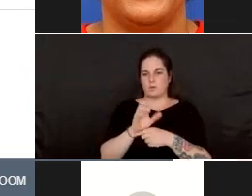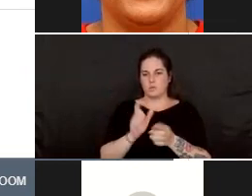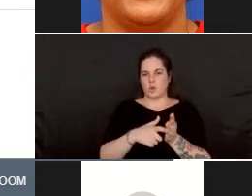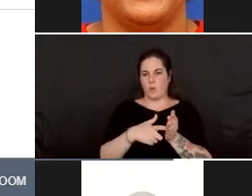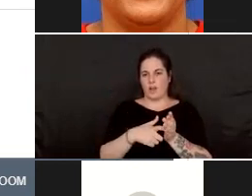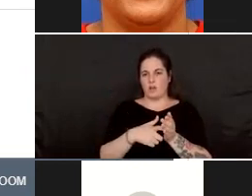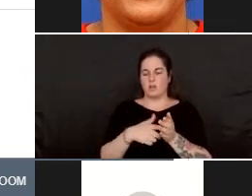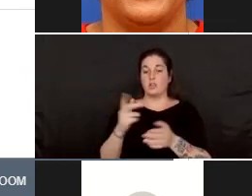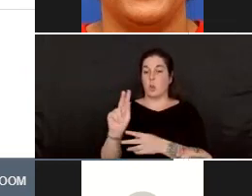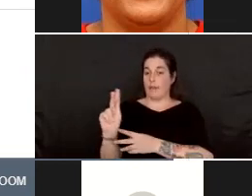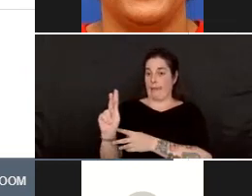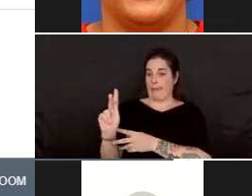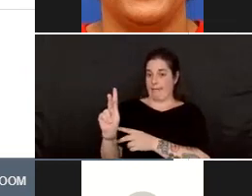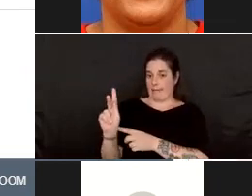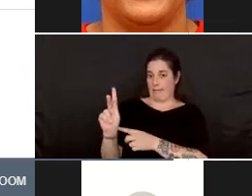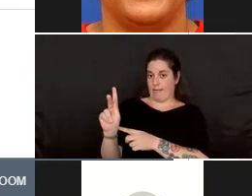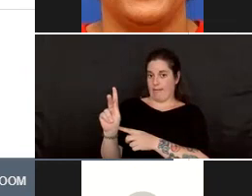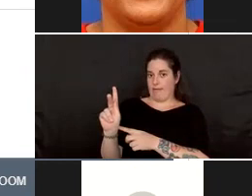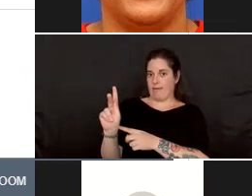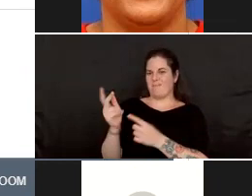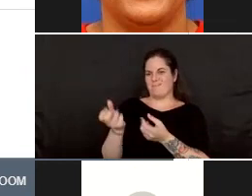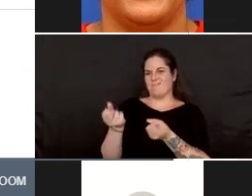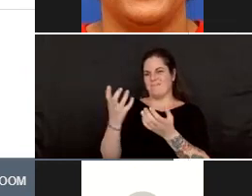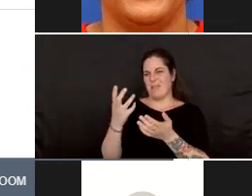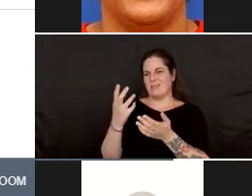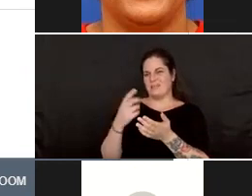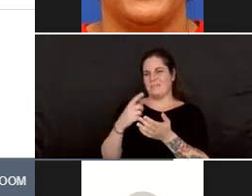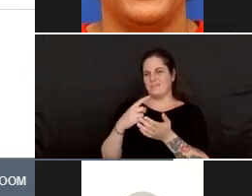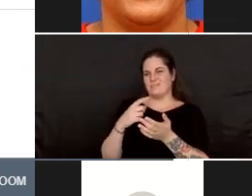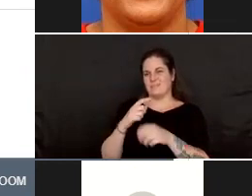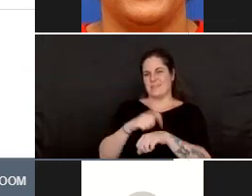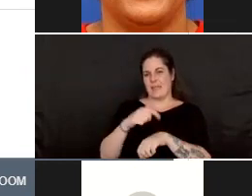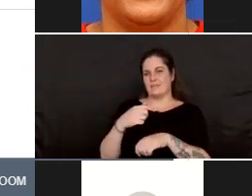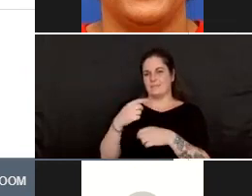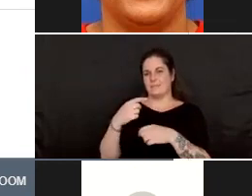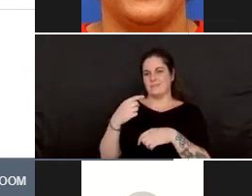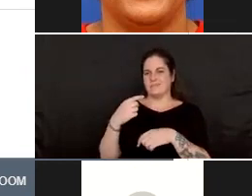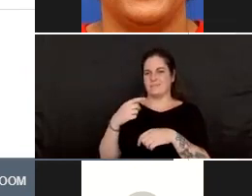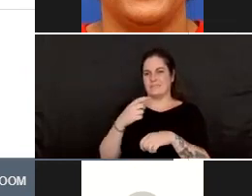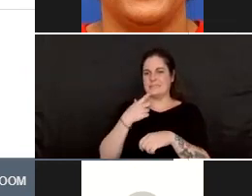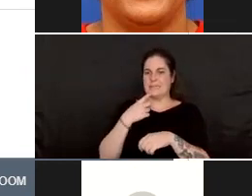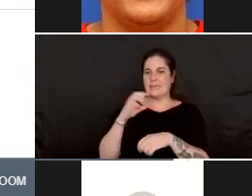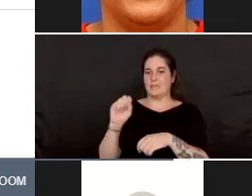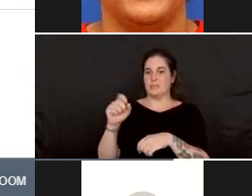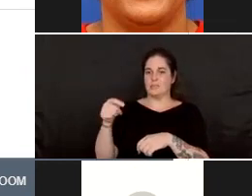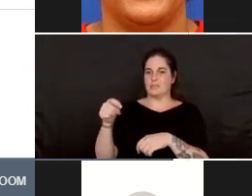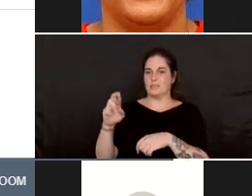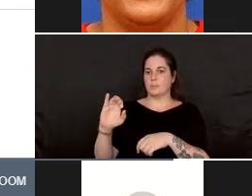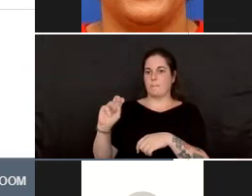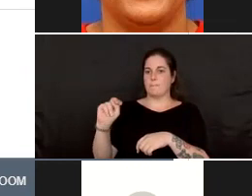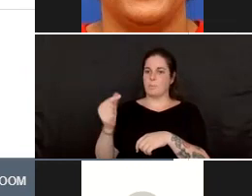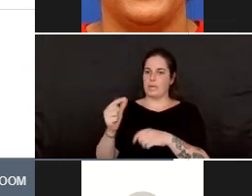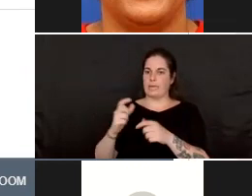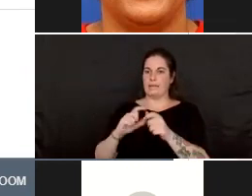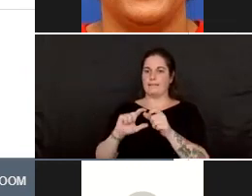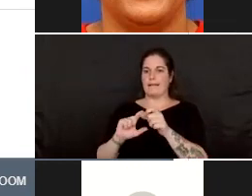I mentioned, K in this formula is a lot of time known as the spring constant, okay? And so let's look at two